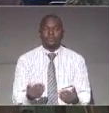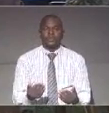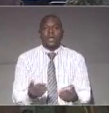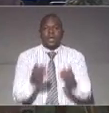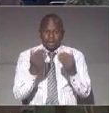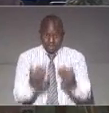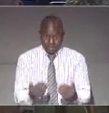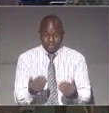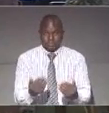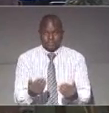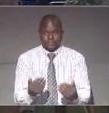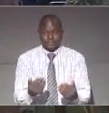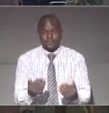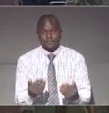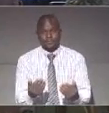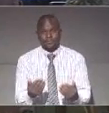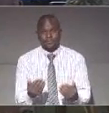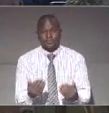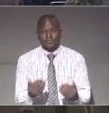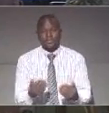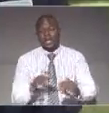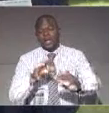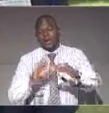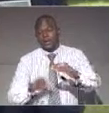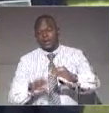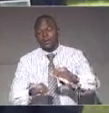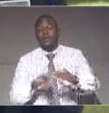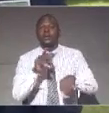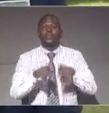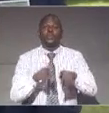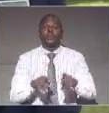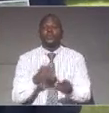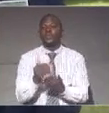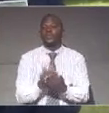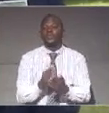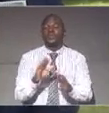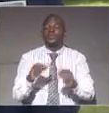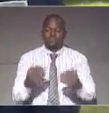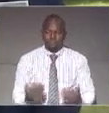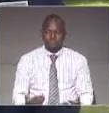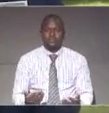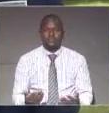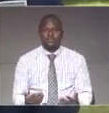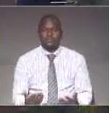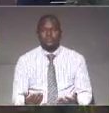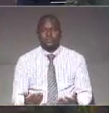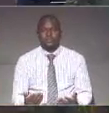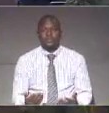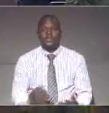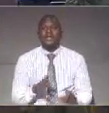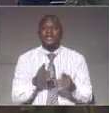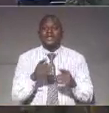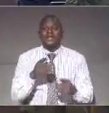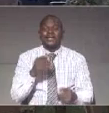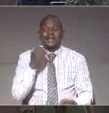Now, when you have got, and the underpopulation was because of the enemies of